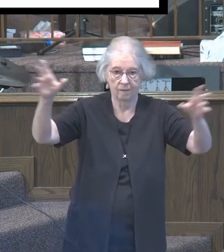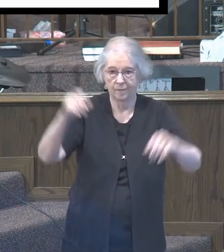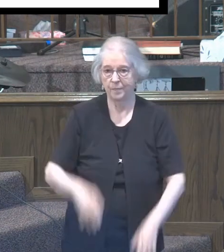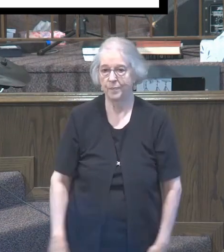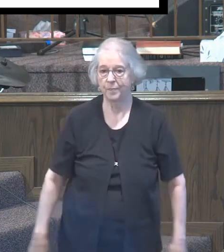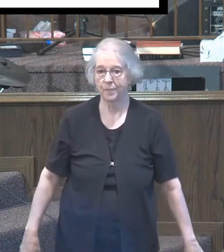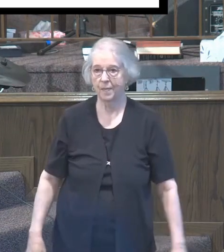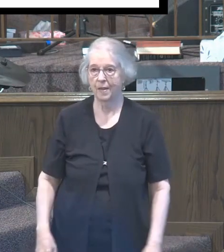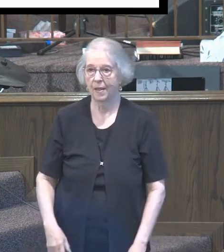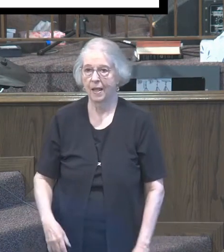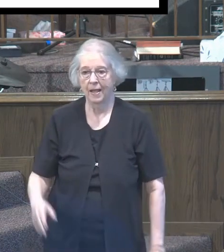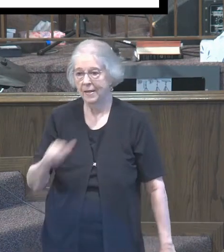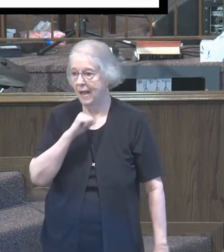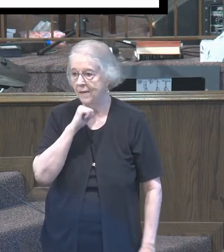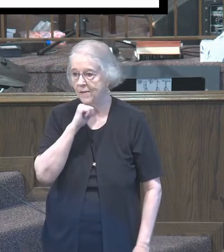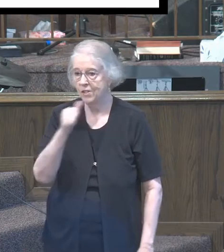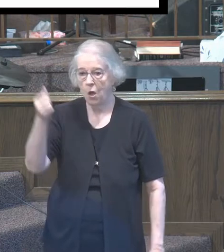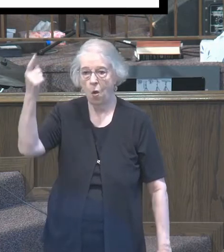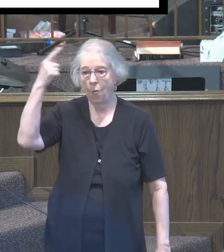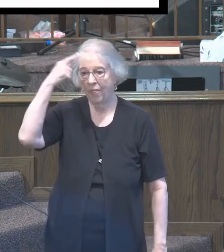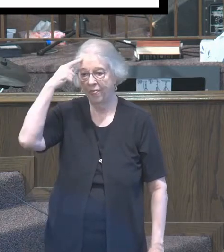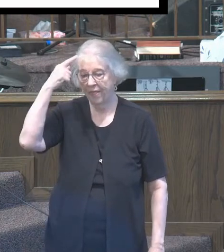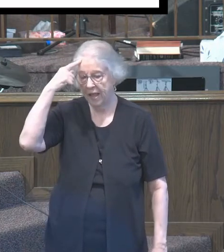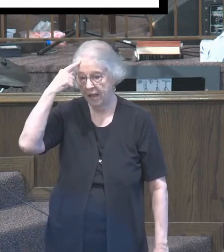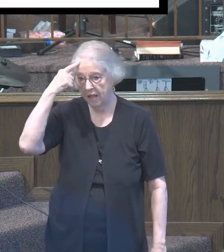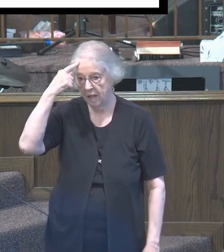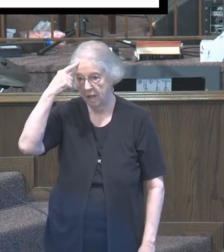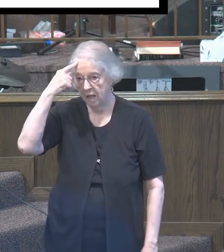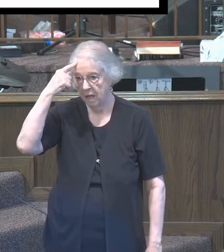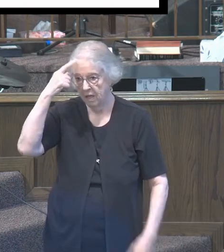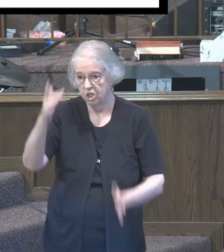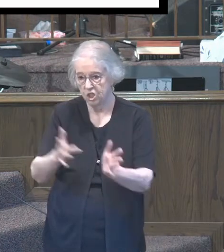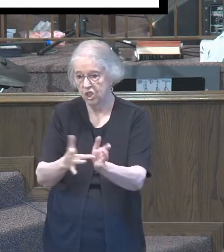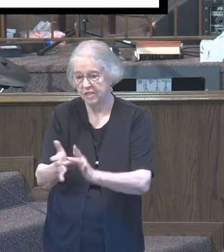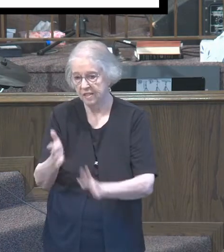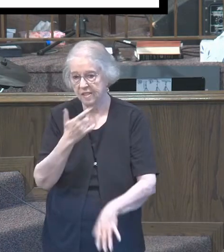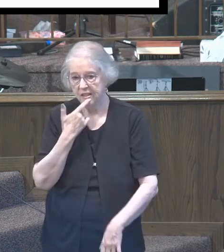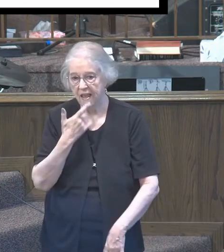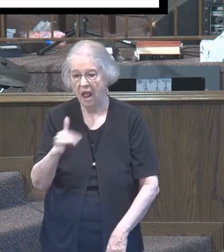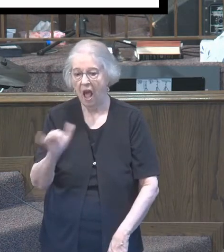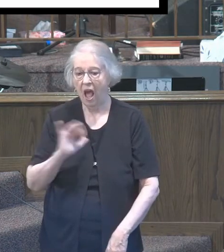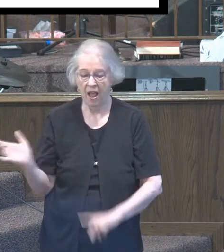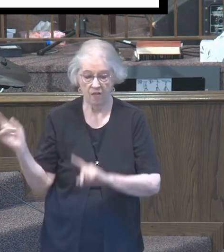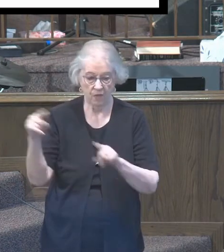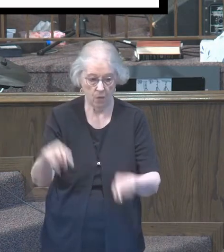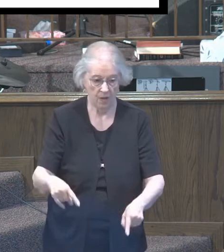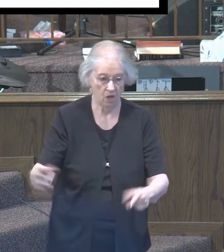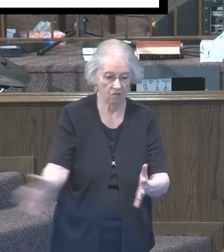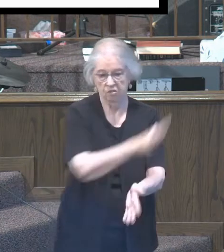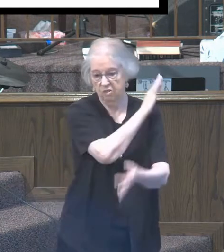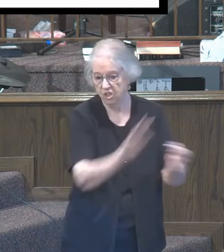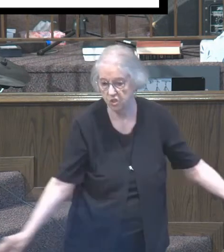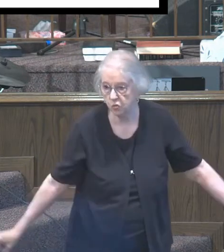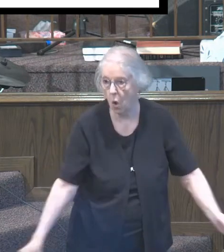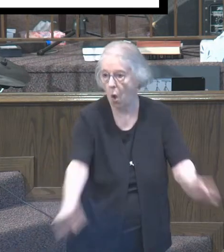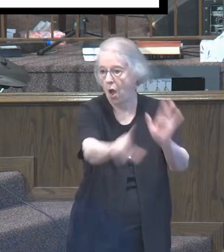Don't suppose for a minute that I've come to demolish the scriptures, either God's law or the prophets.